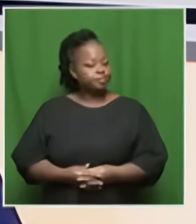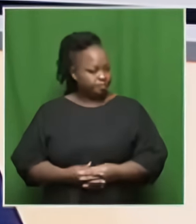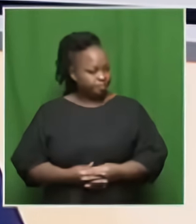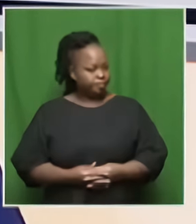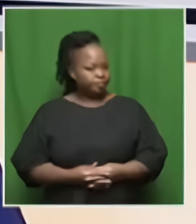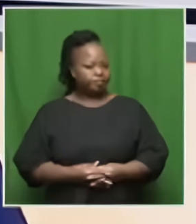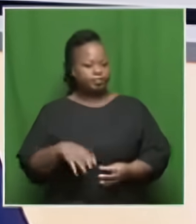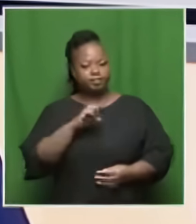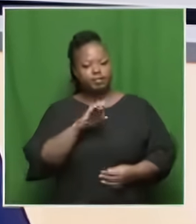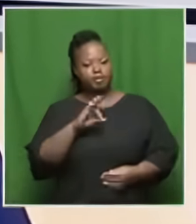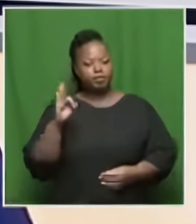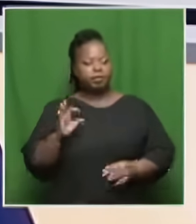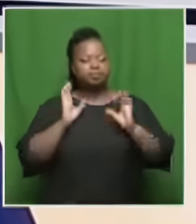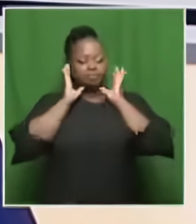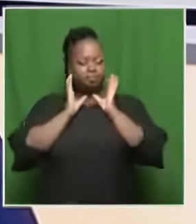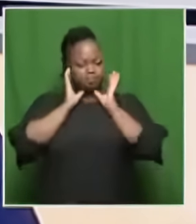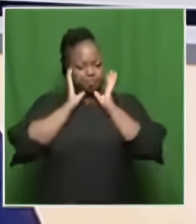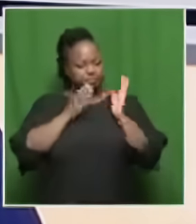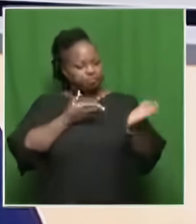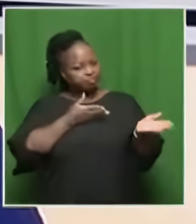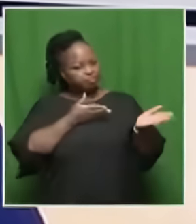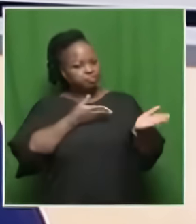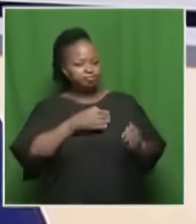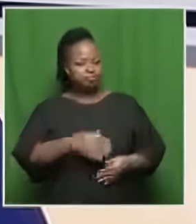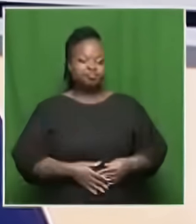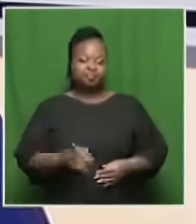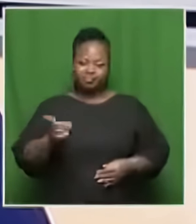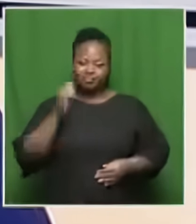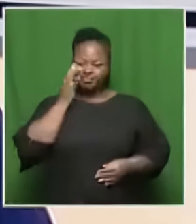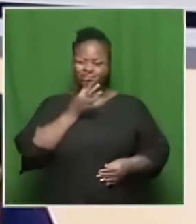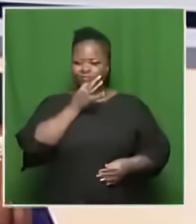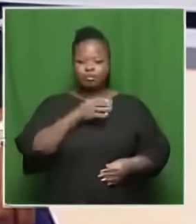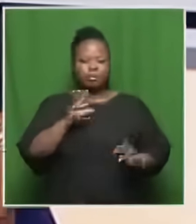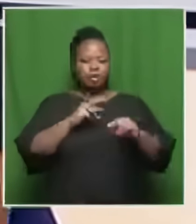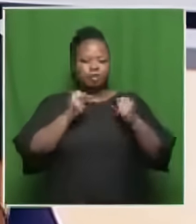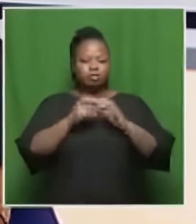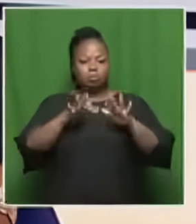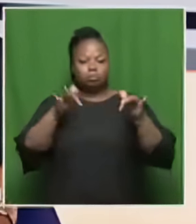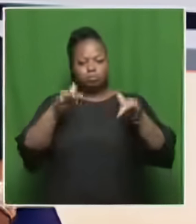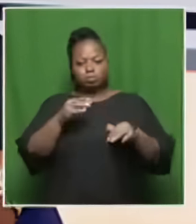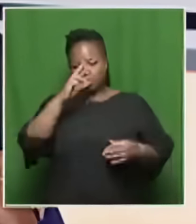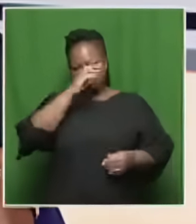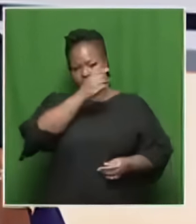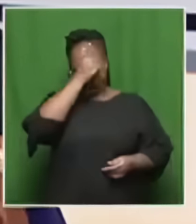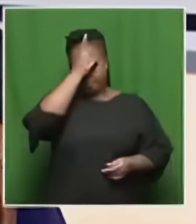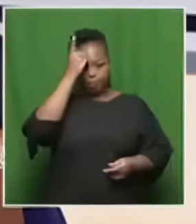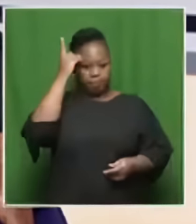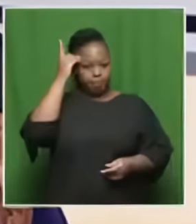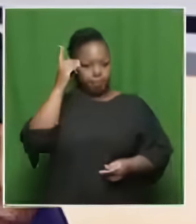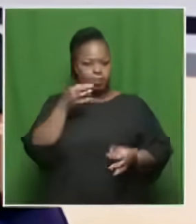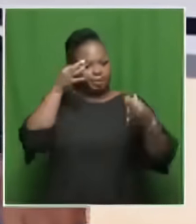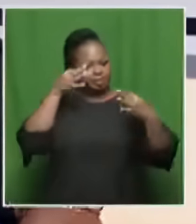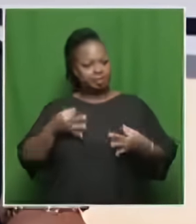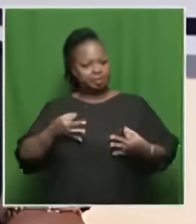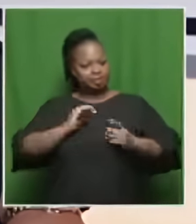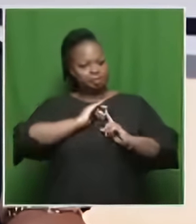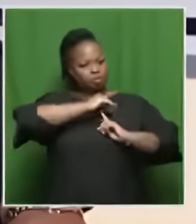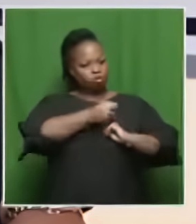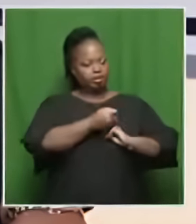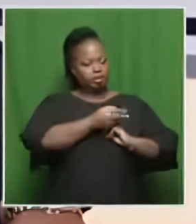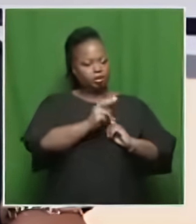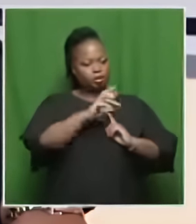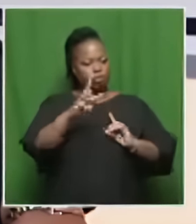And of course, EFF leader Julius Malema, there you heard from him saying that the National Assembly Speaker Togo Didiza's decision to shield